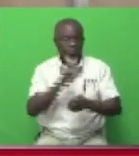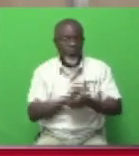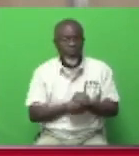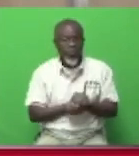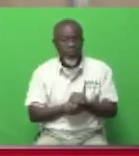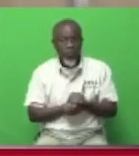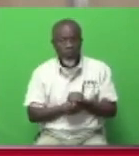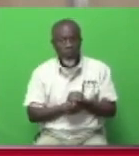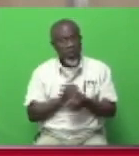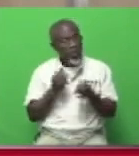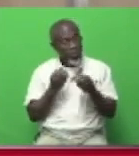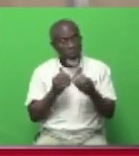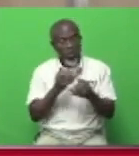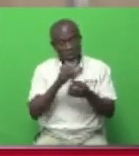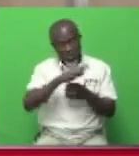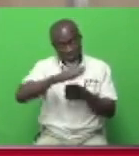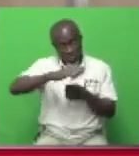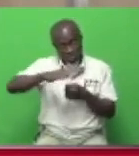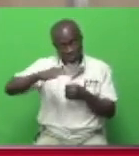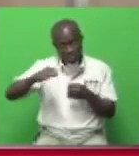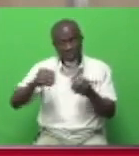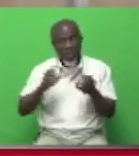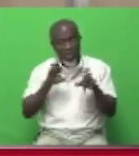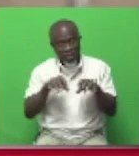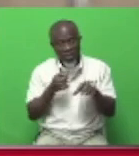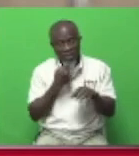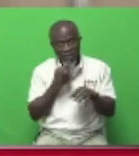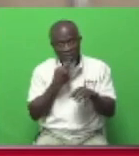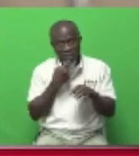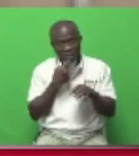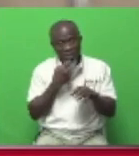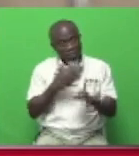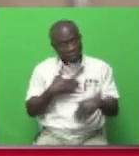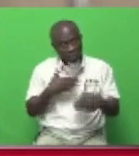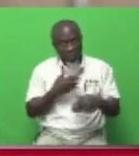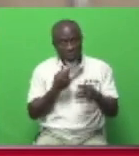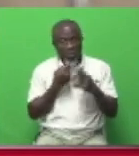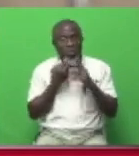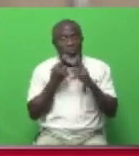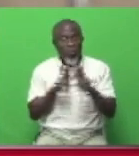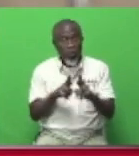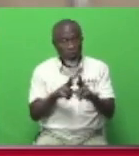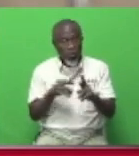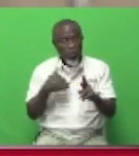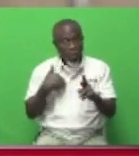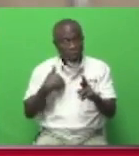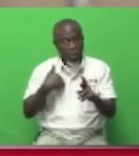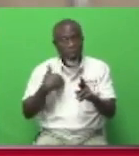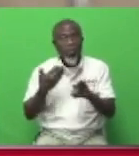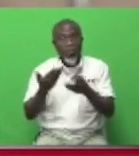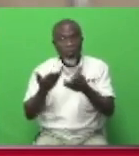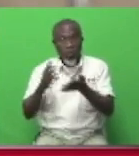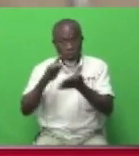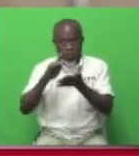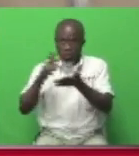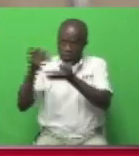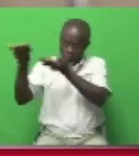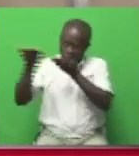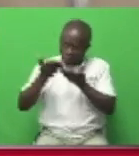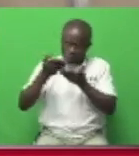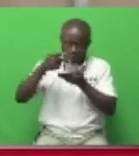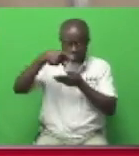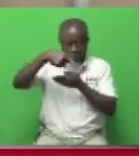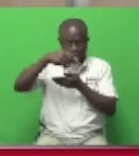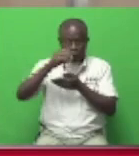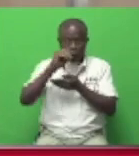other, there are so many. I'm pleased to also report that we have had shipments of our polymer paper. And I